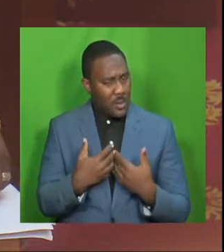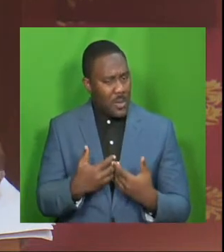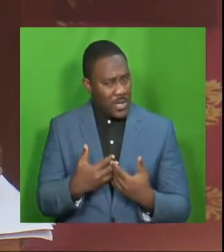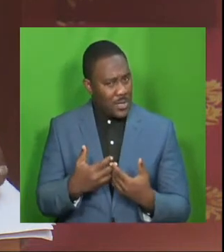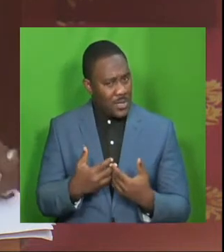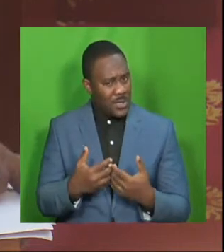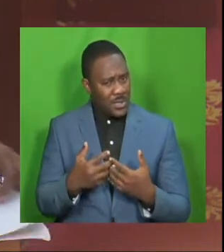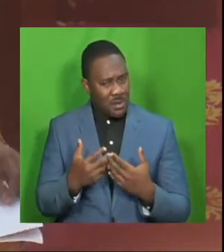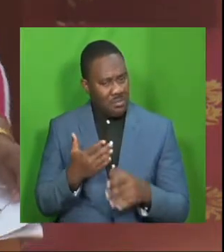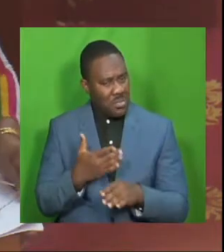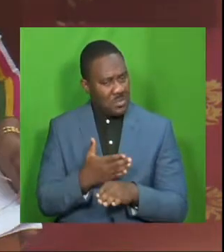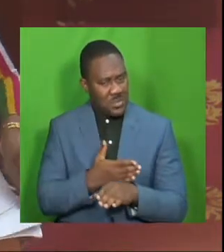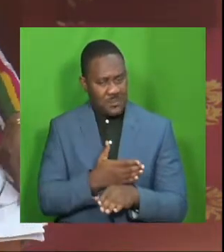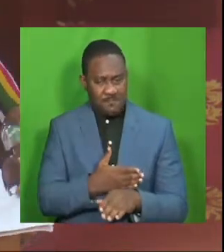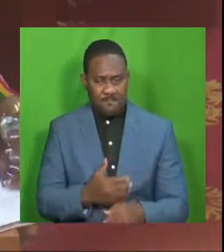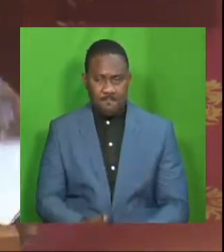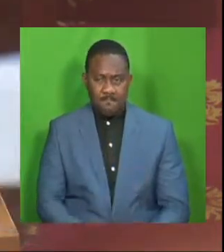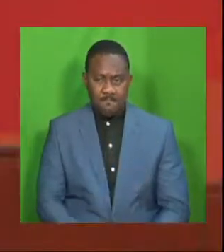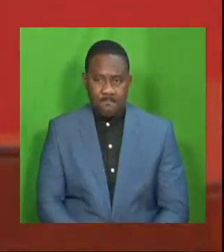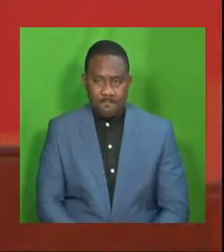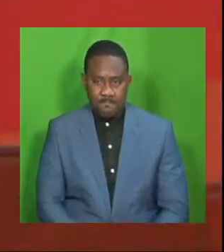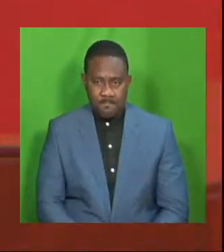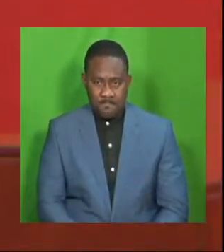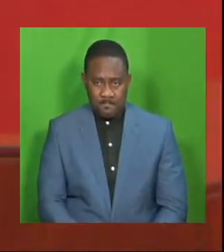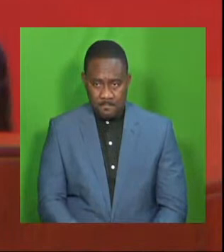things. Thank you, Mr. Speaker.